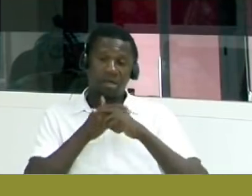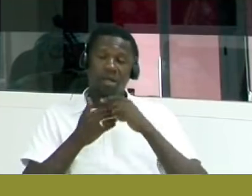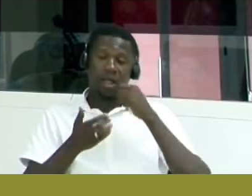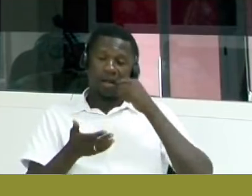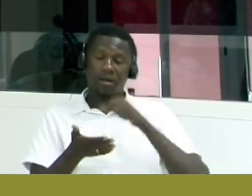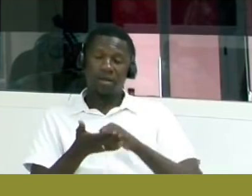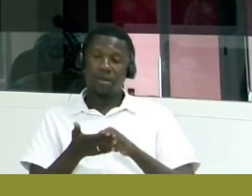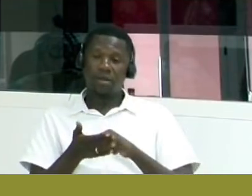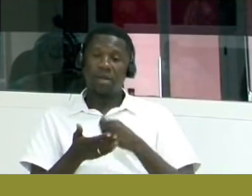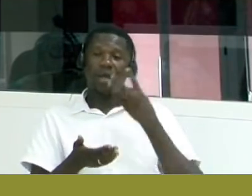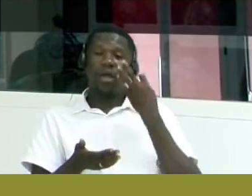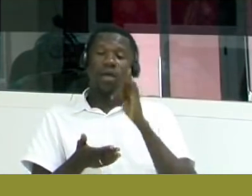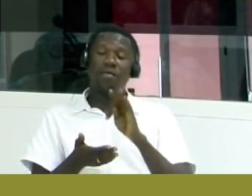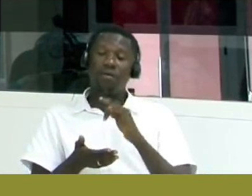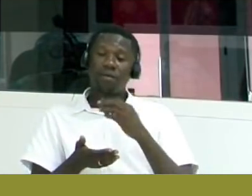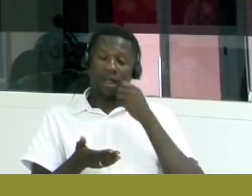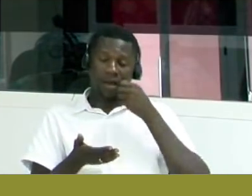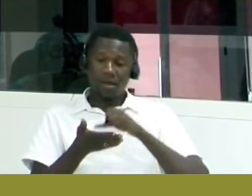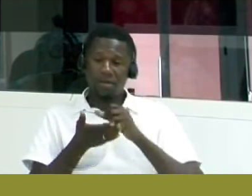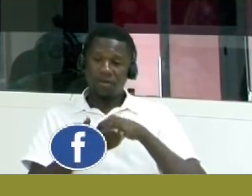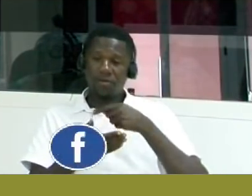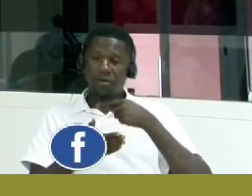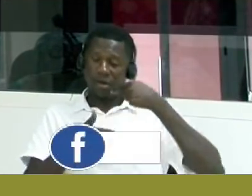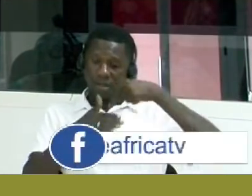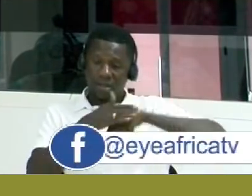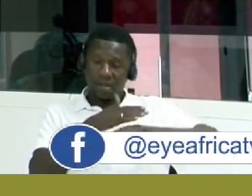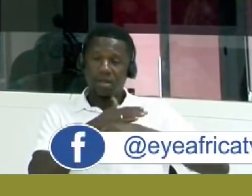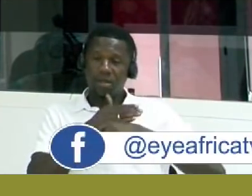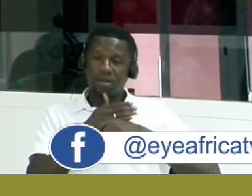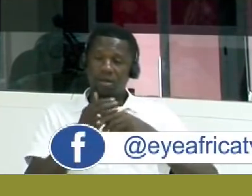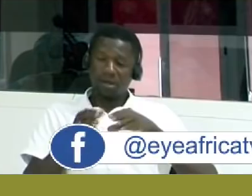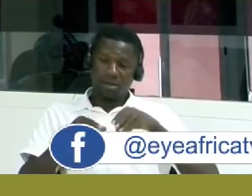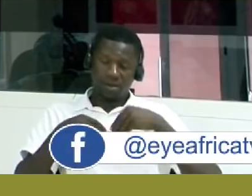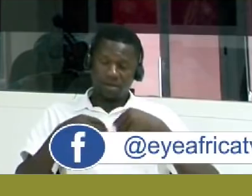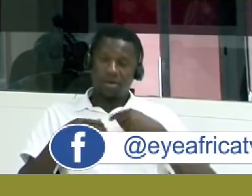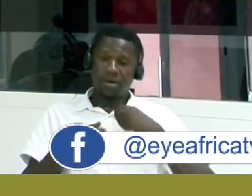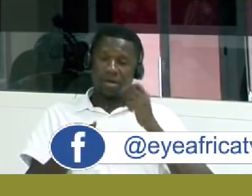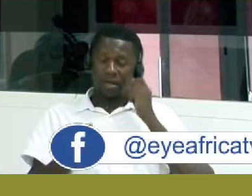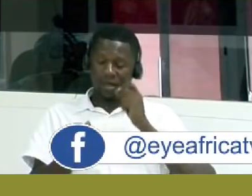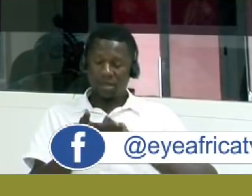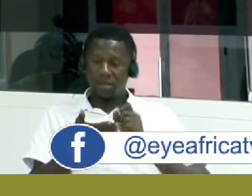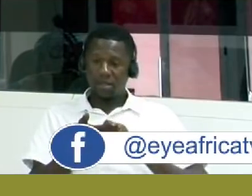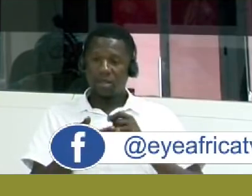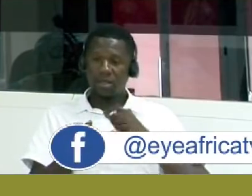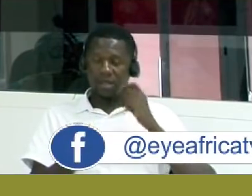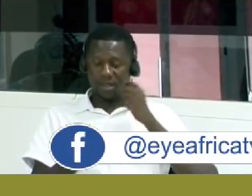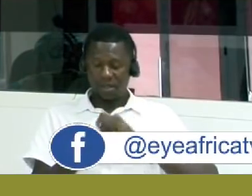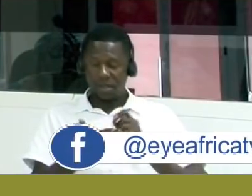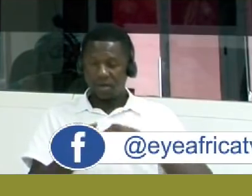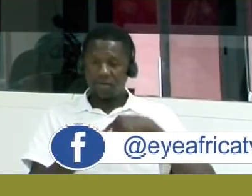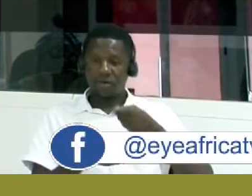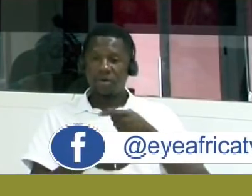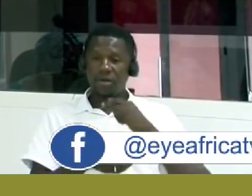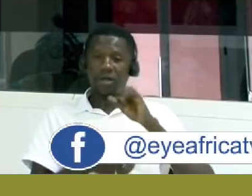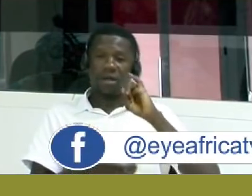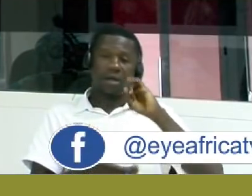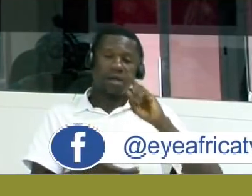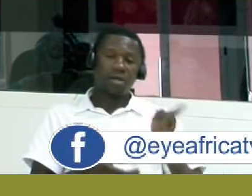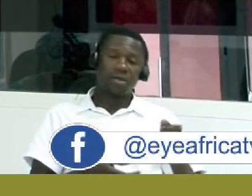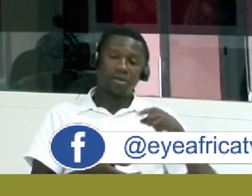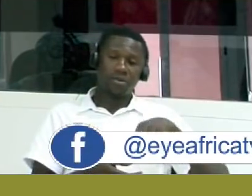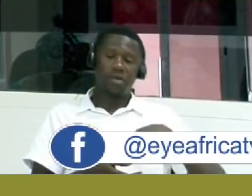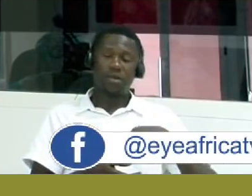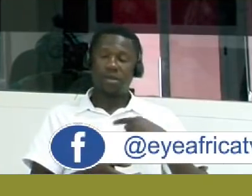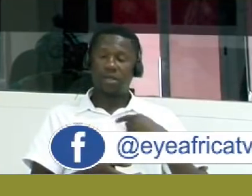letters for internal consumption are written and signed for the IGP, the IGP under normal circumstances will not go back to say,